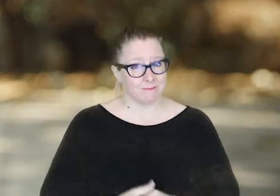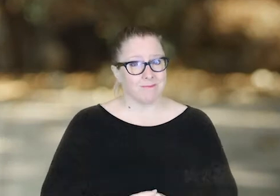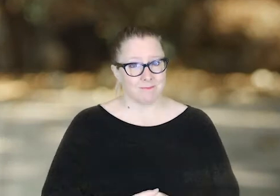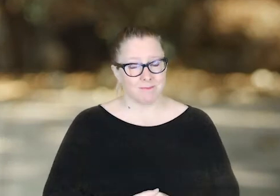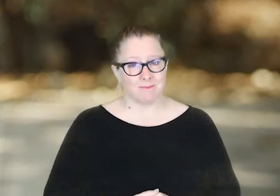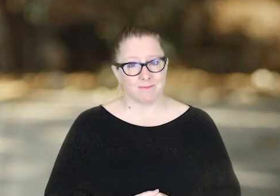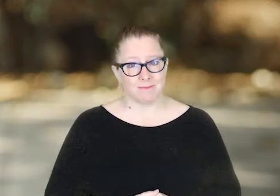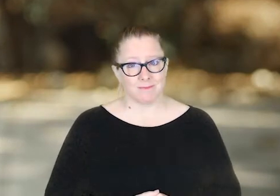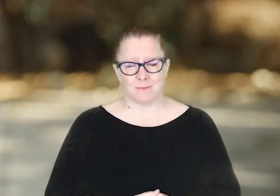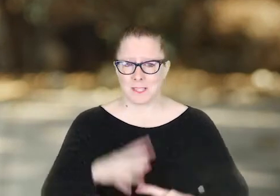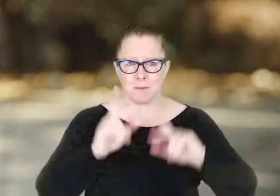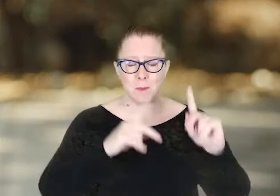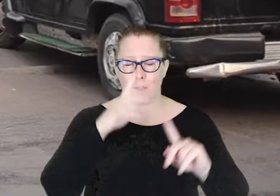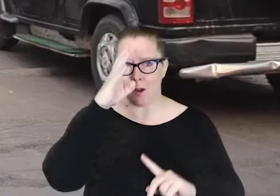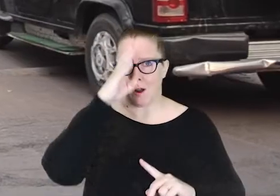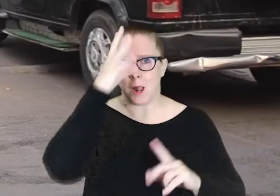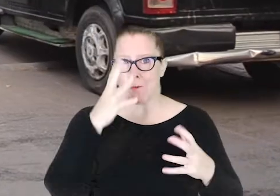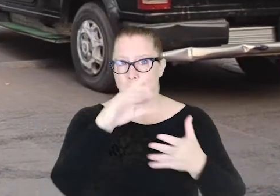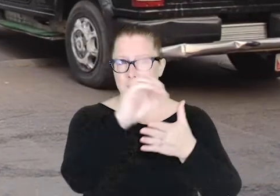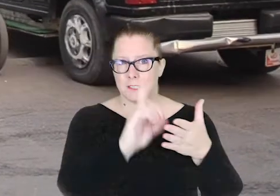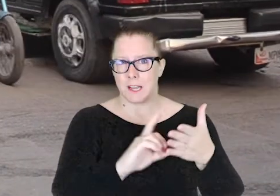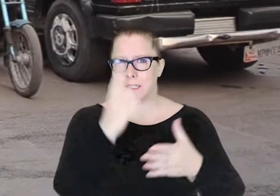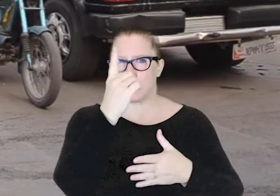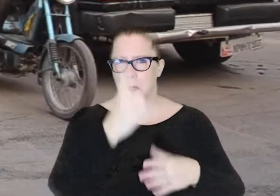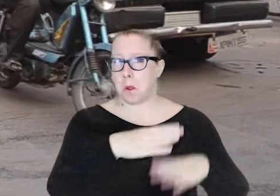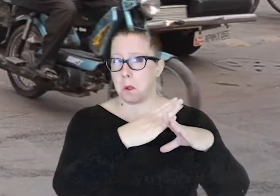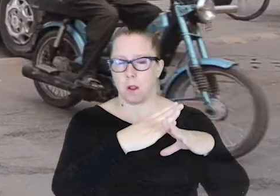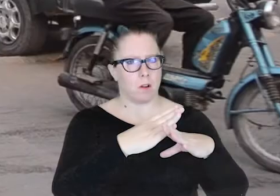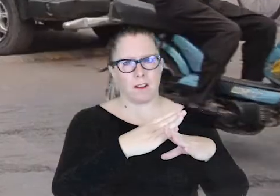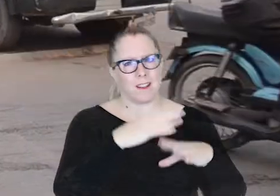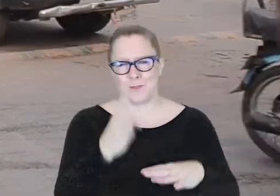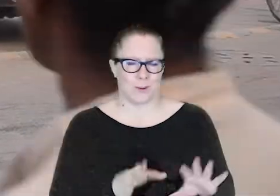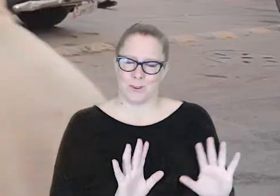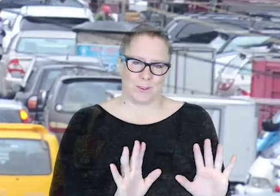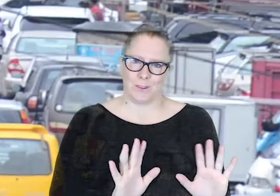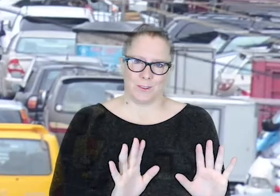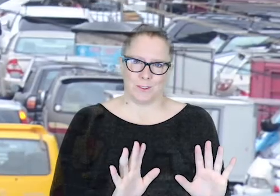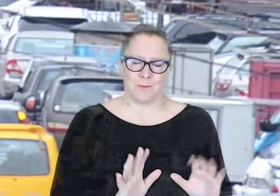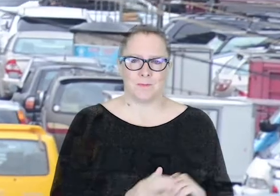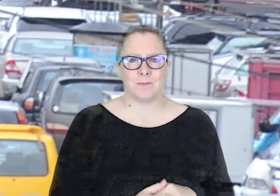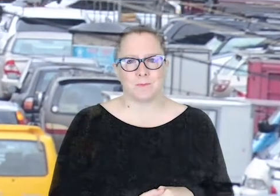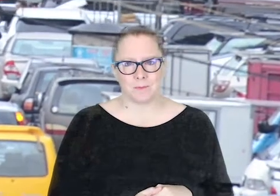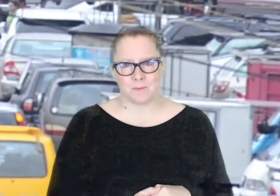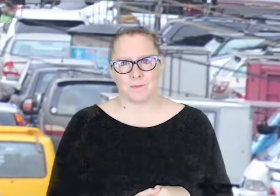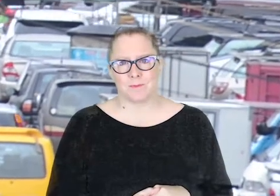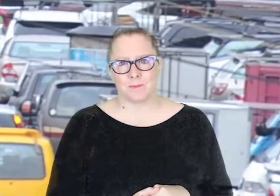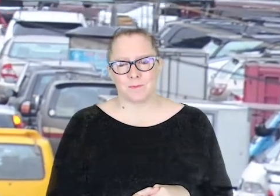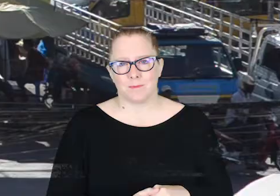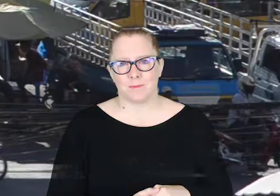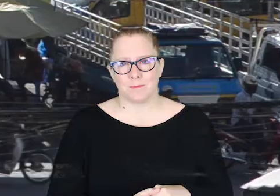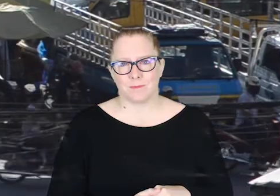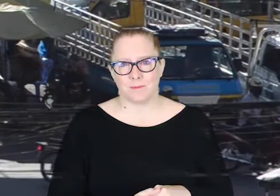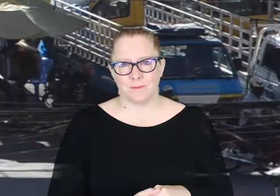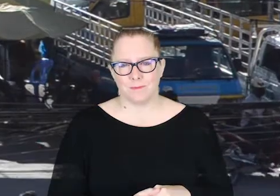point. Nobody sets out to design an inaccessible product or accessible city on